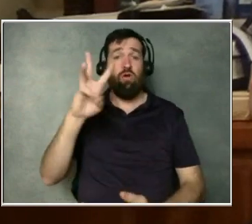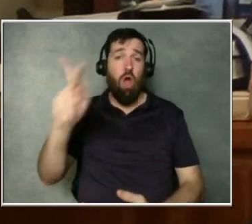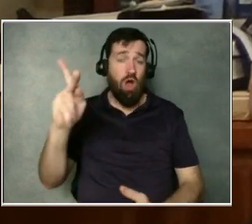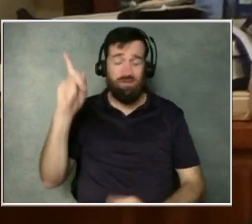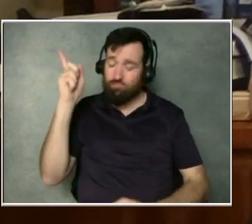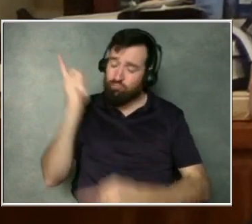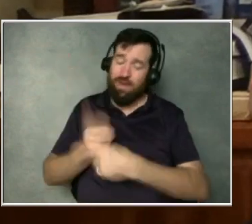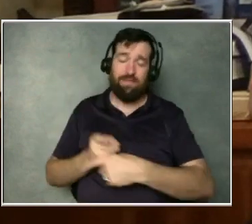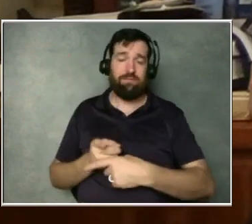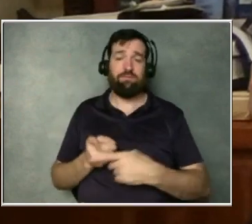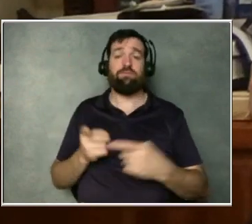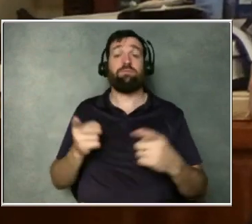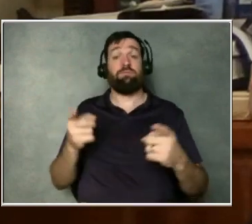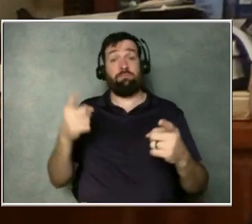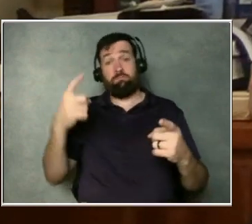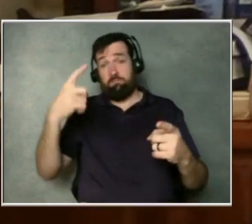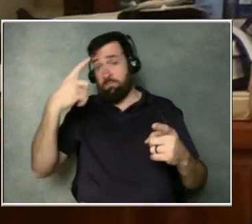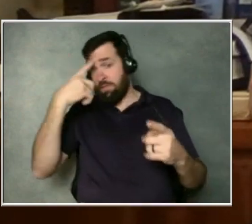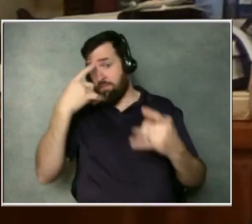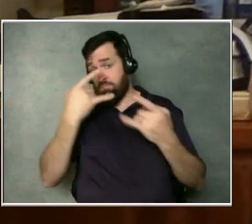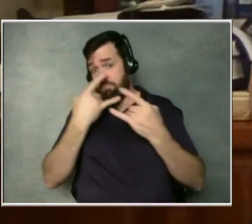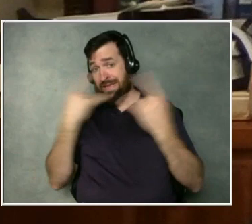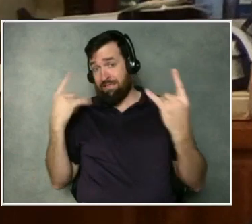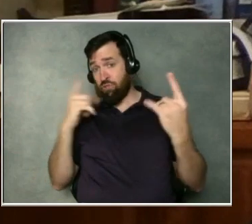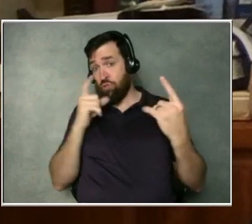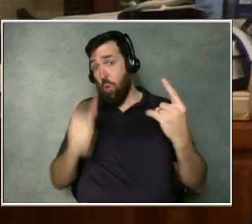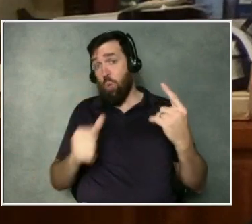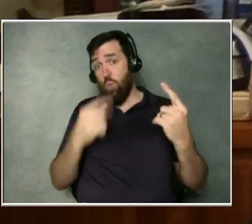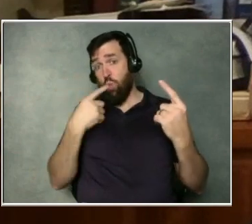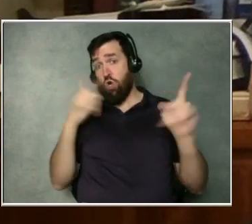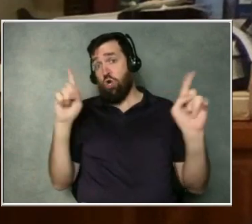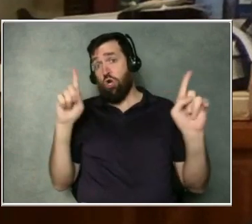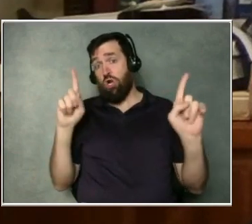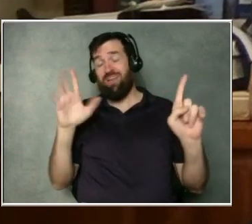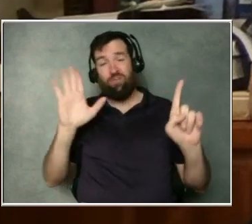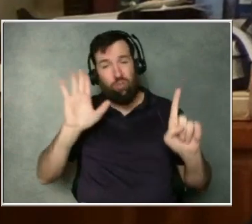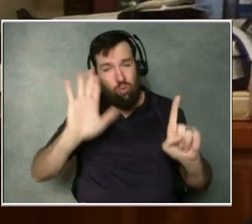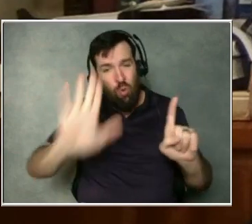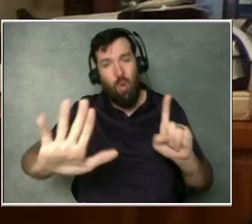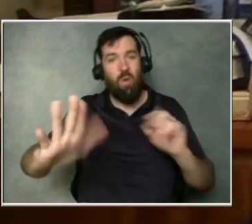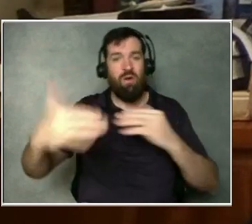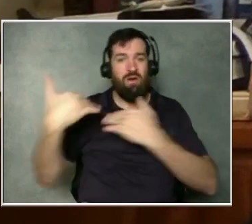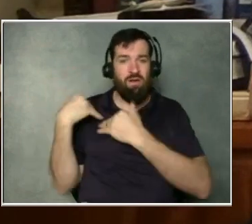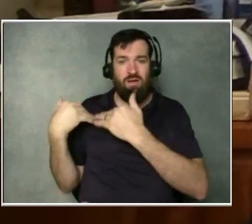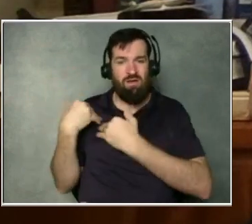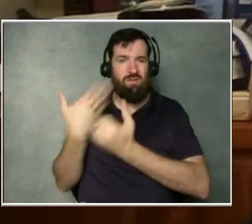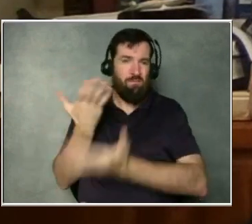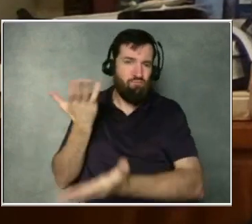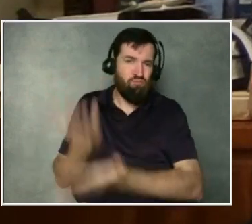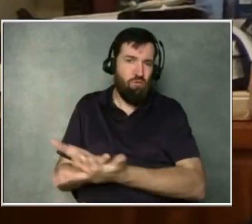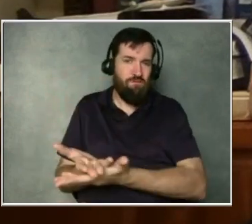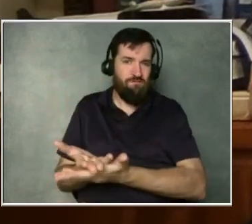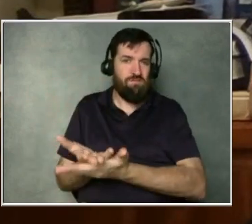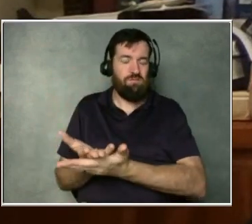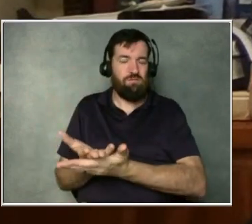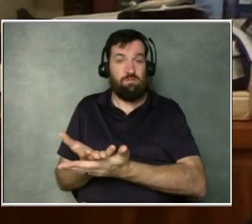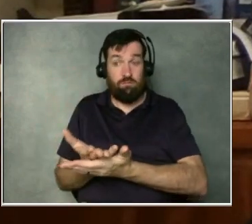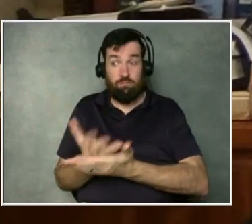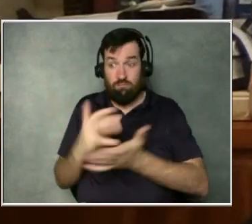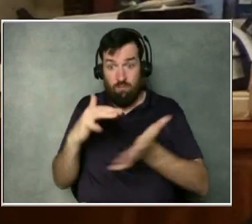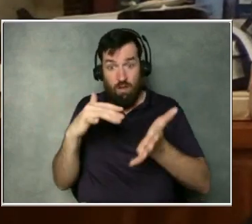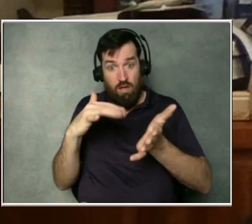right. If you think masks don't work, the burden is on you to prove by